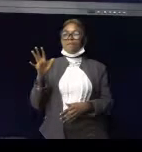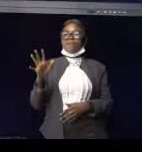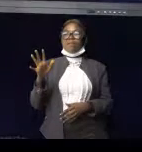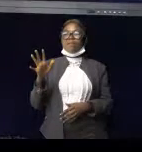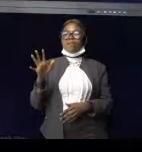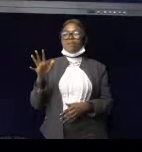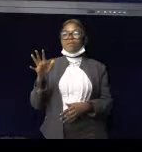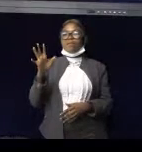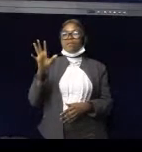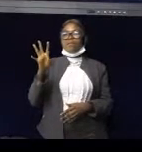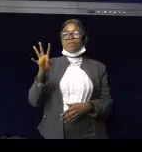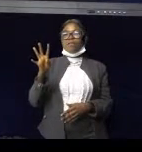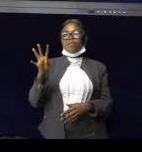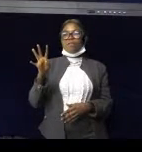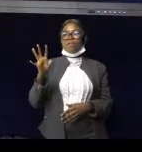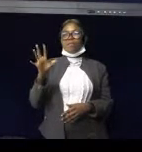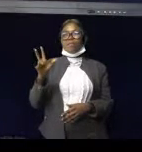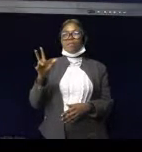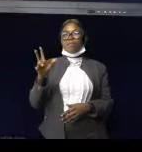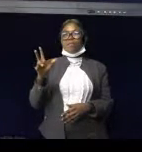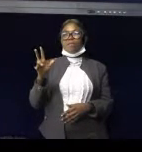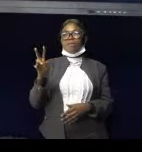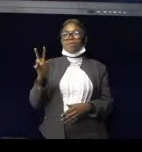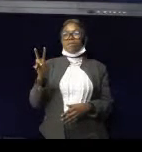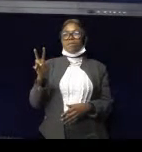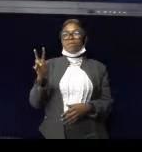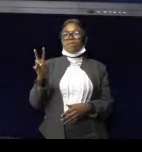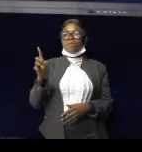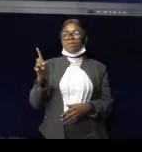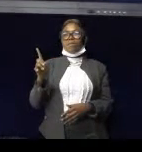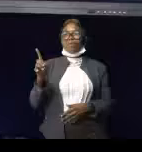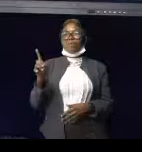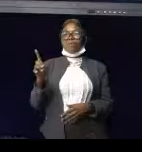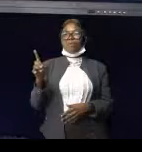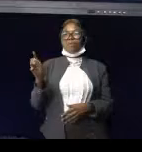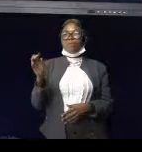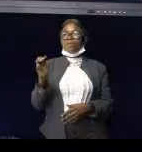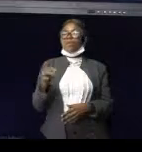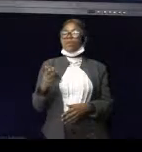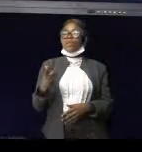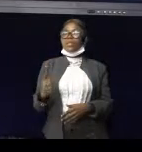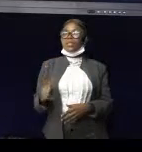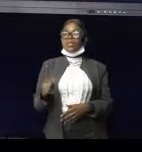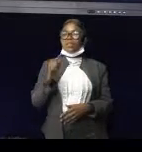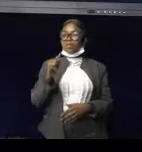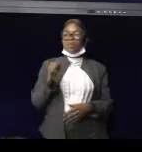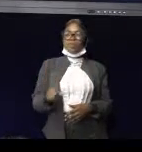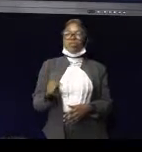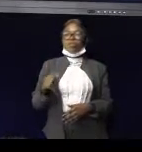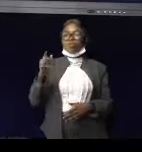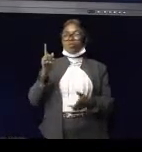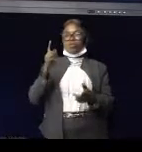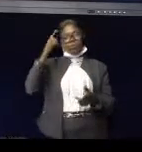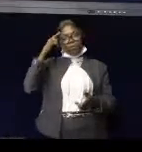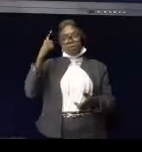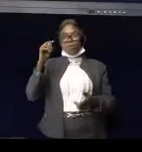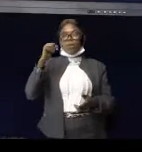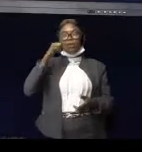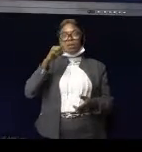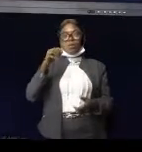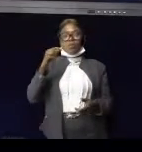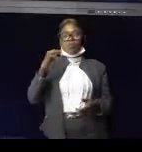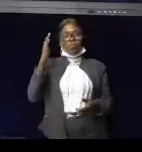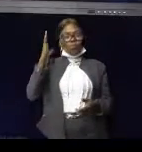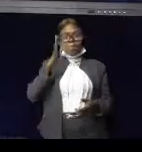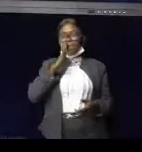6, 5, 4, 3, 2, 1. The ratio for girls to the total